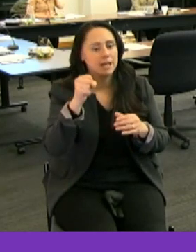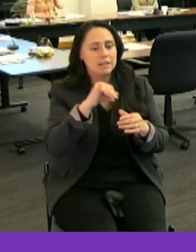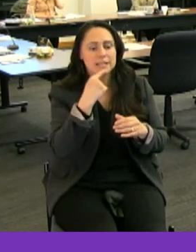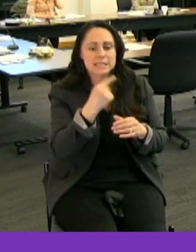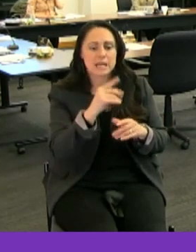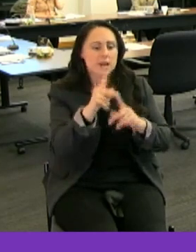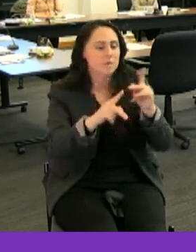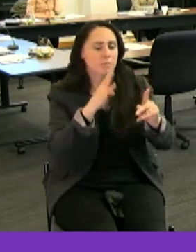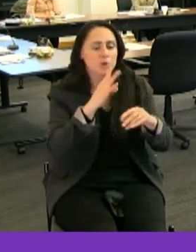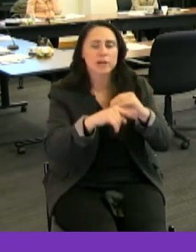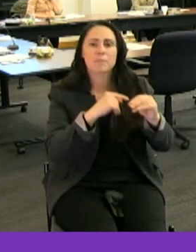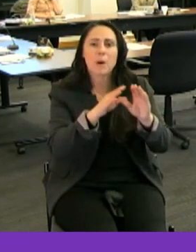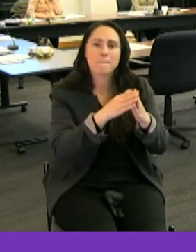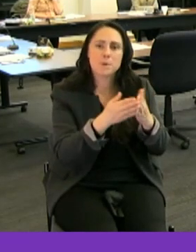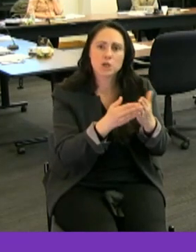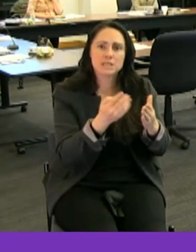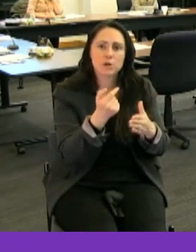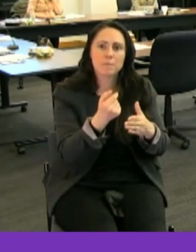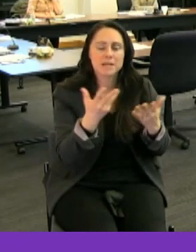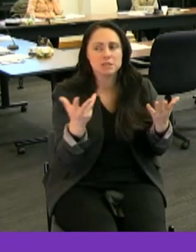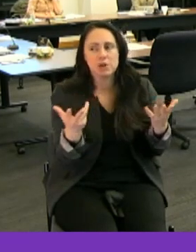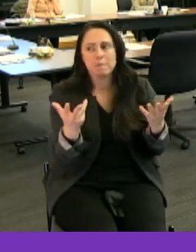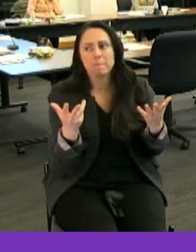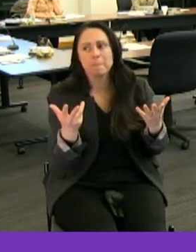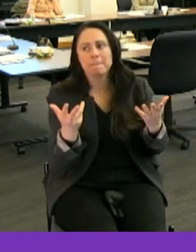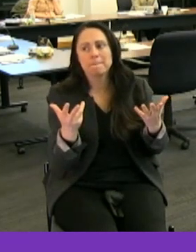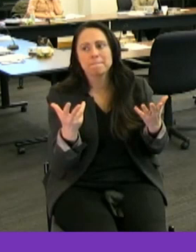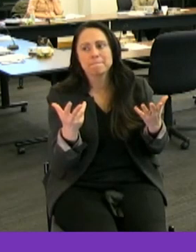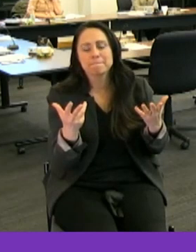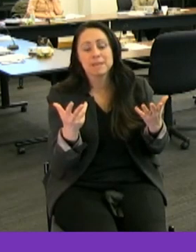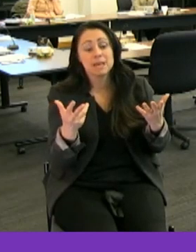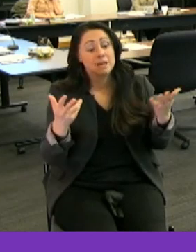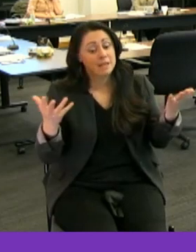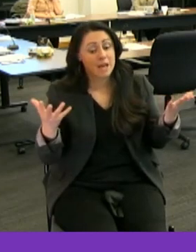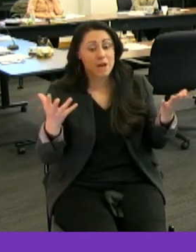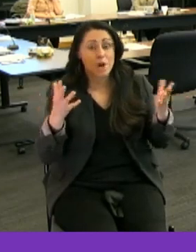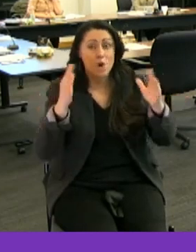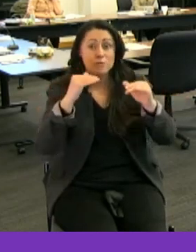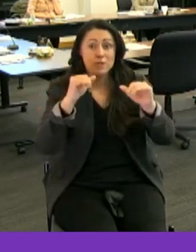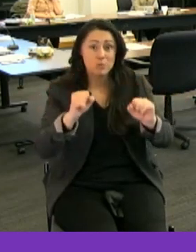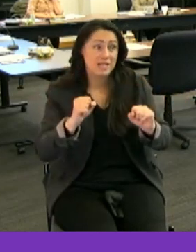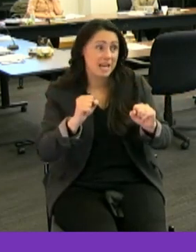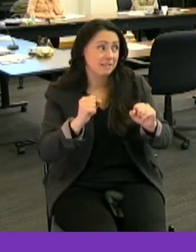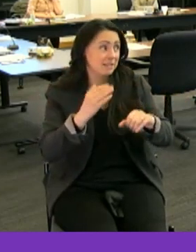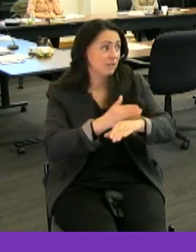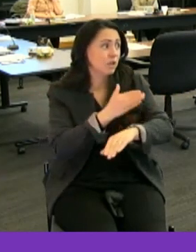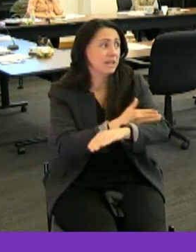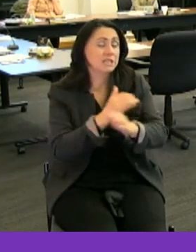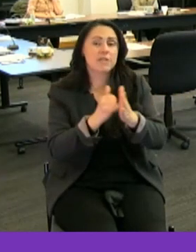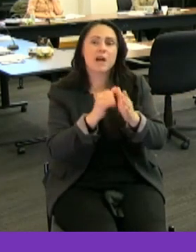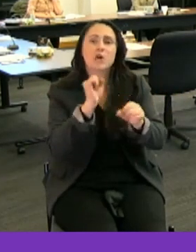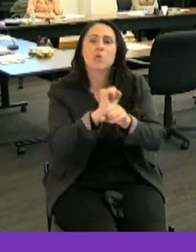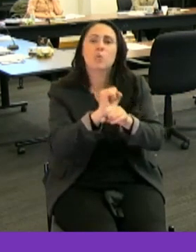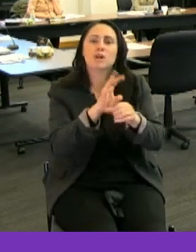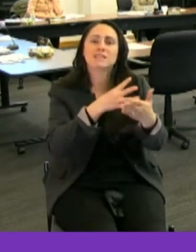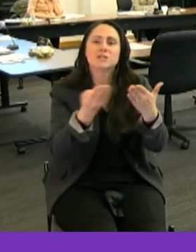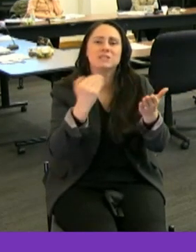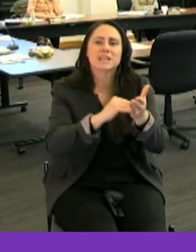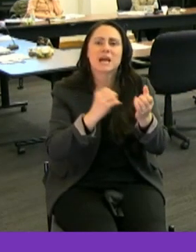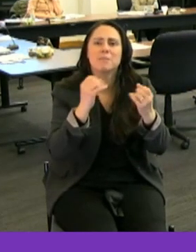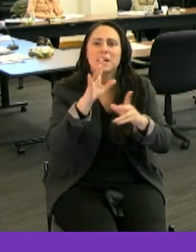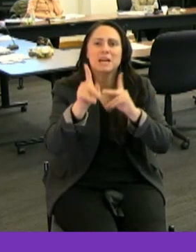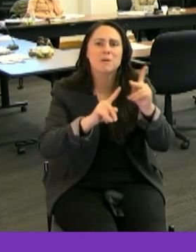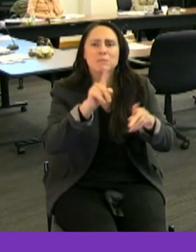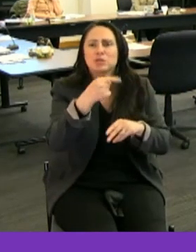like I said, people were talking about books a little bit, so yeah, hopefully we can look into that. Work schedules, again, a lot of people